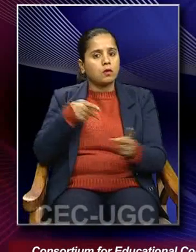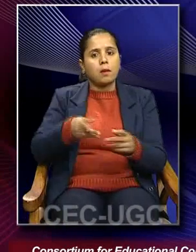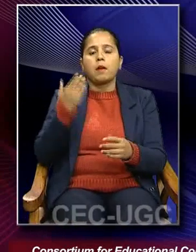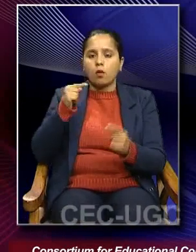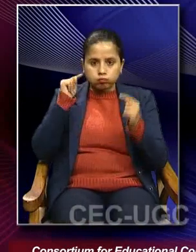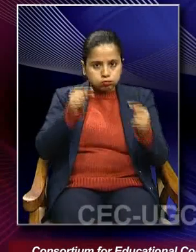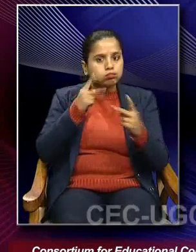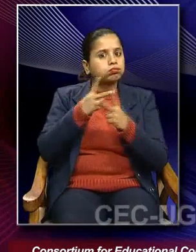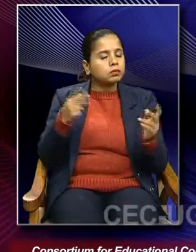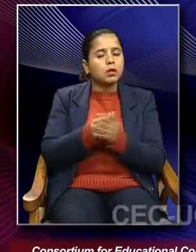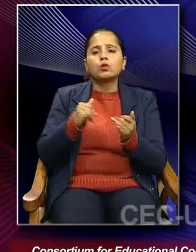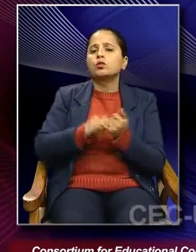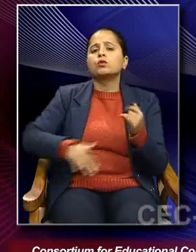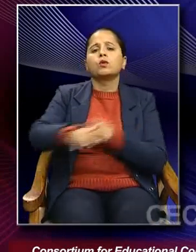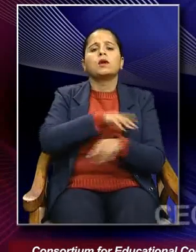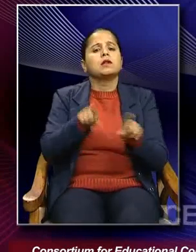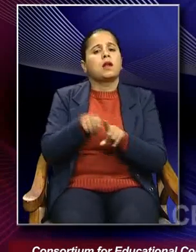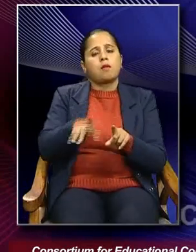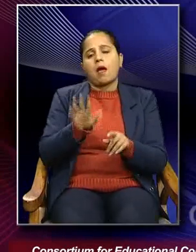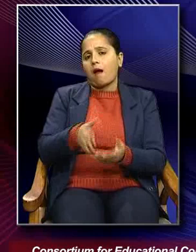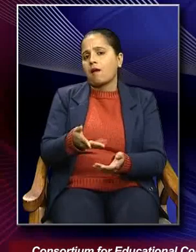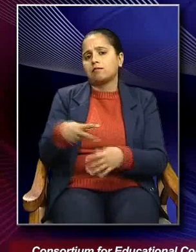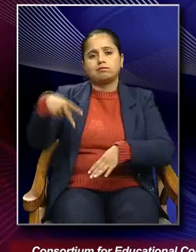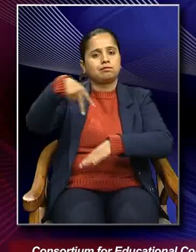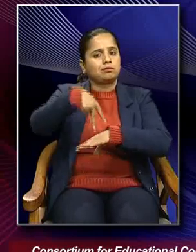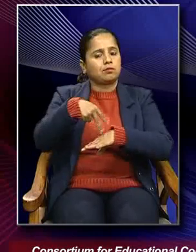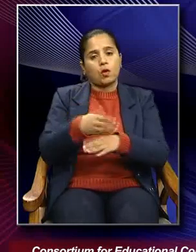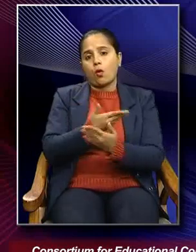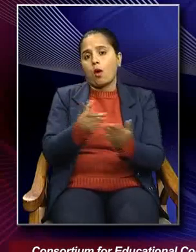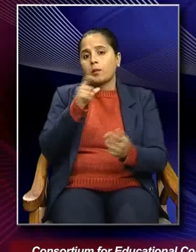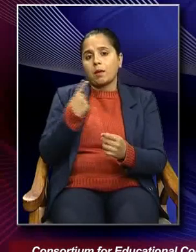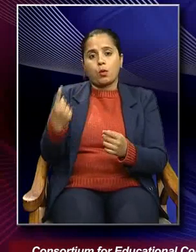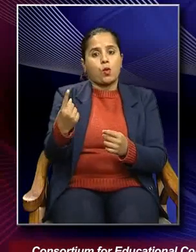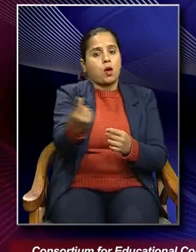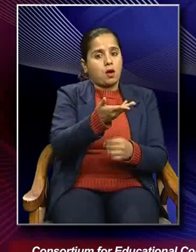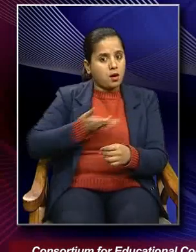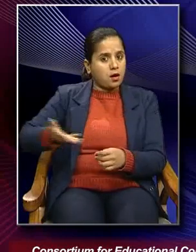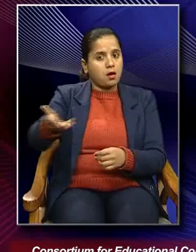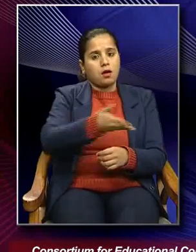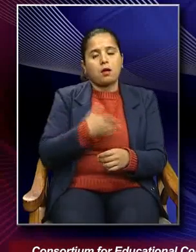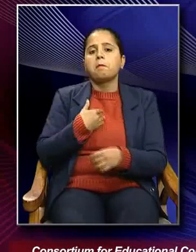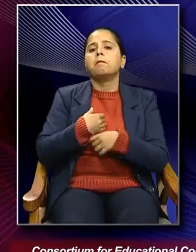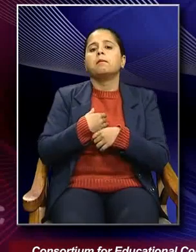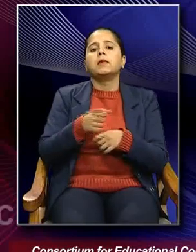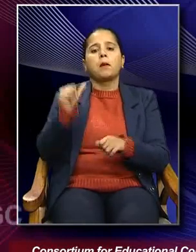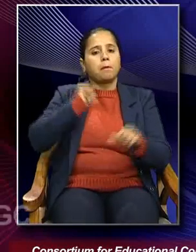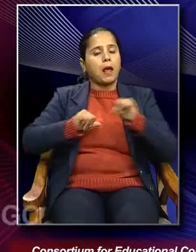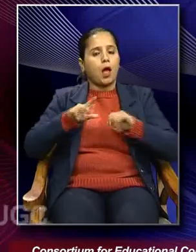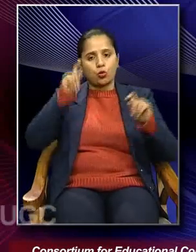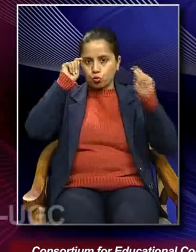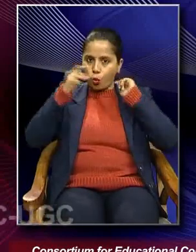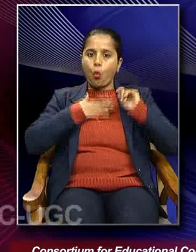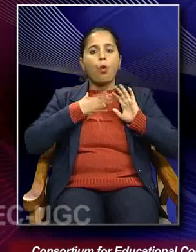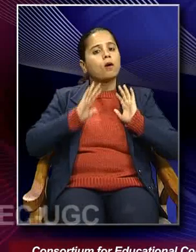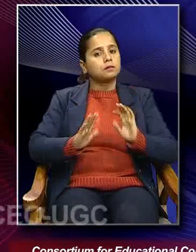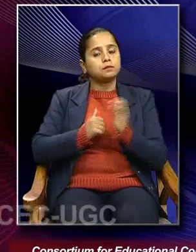argued that society is a stage and each one of us are playing a role.